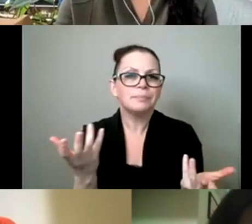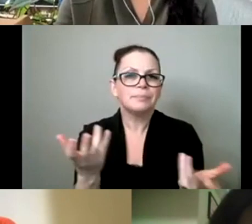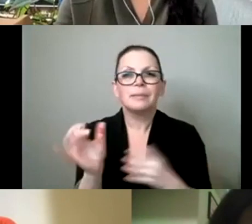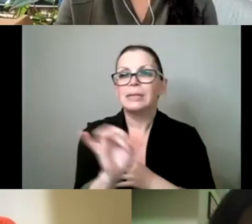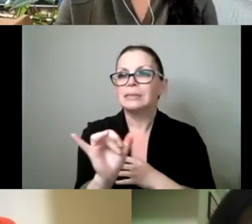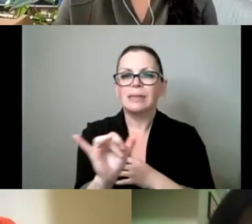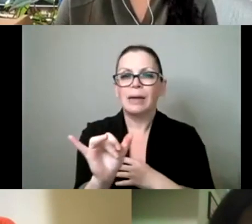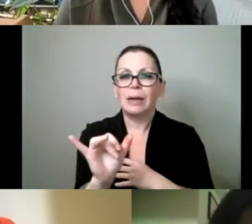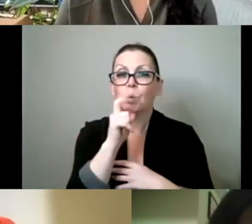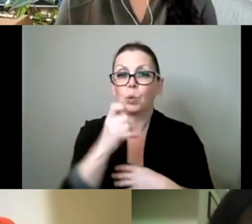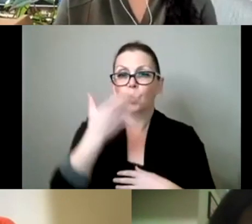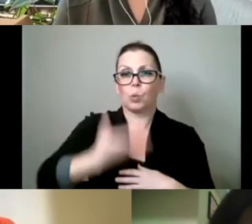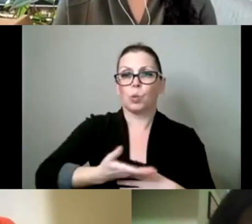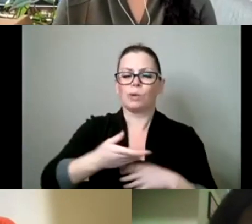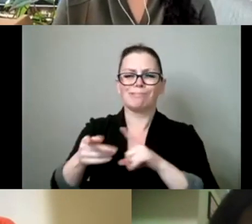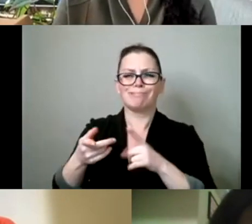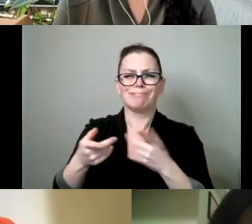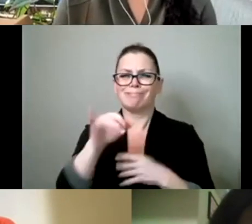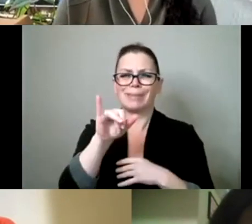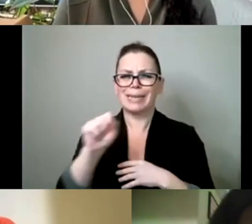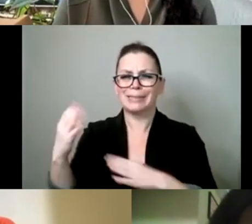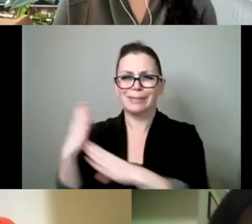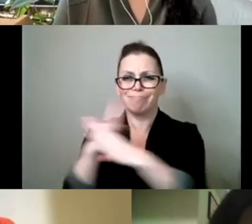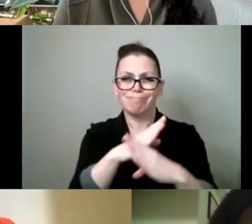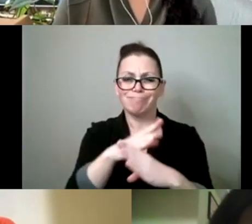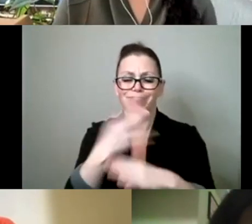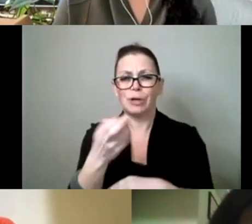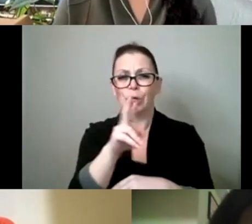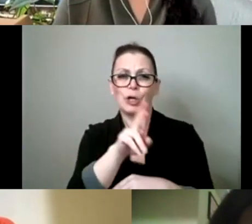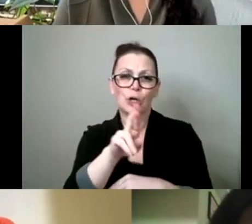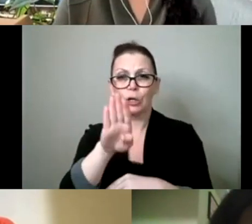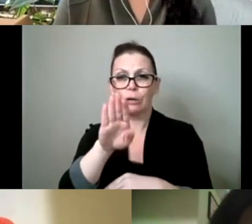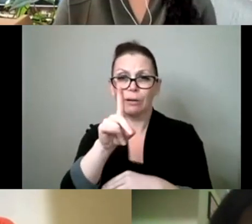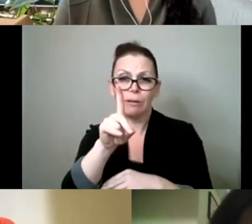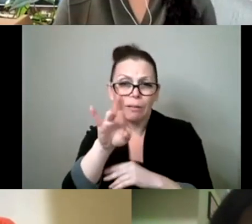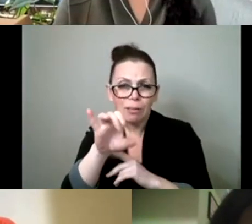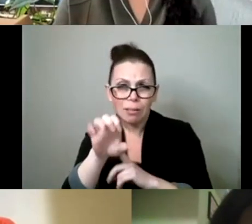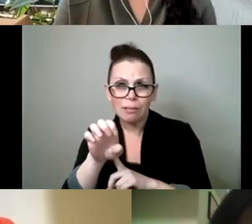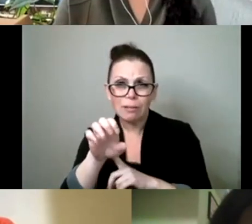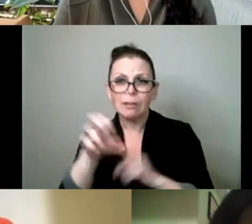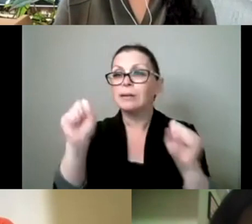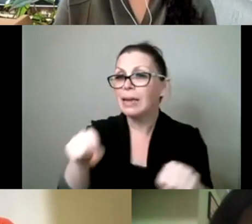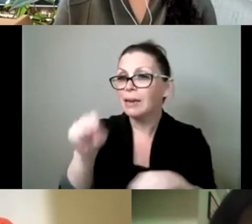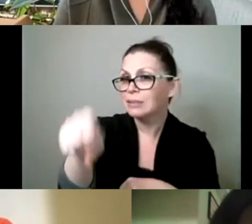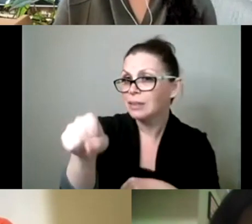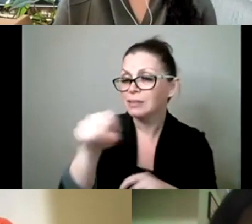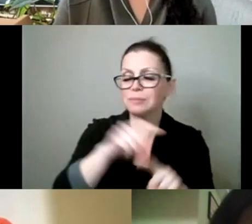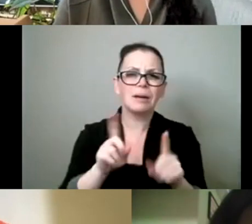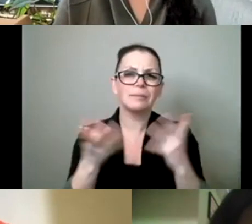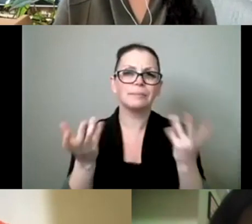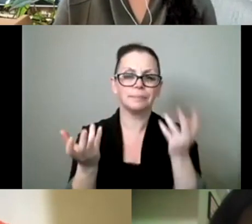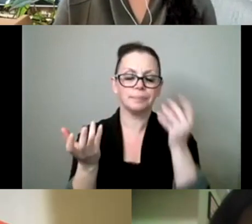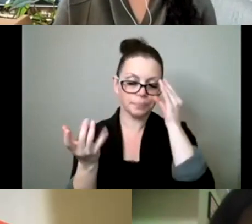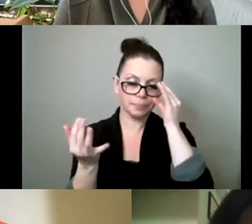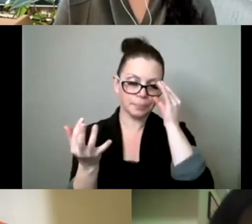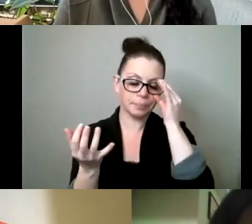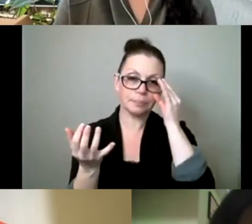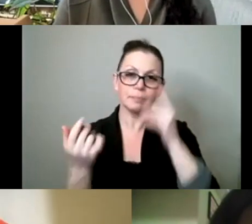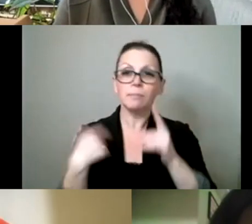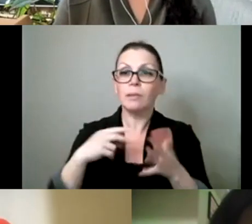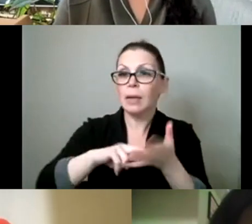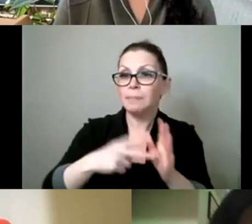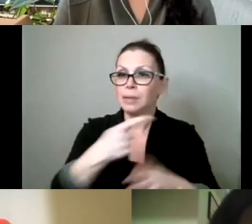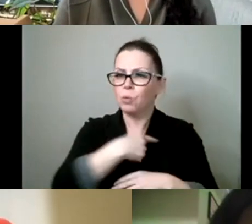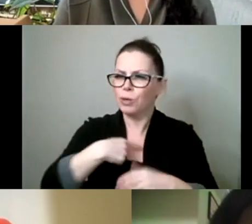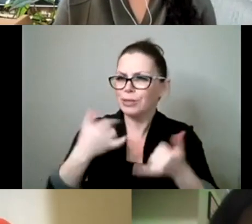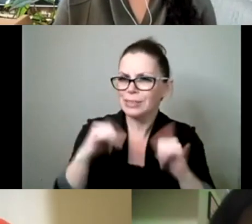As if who we are is a hurdle. And practically, it can be. But I mean, we still are